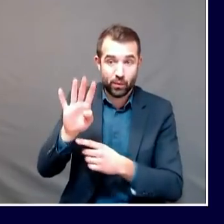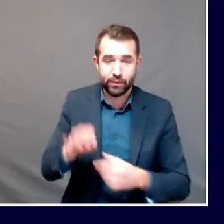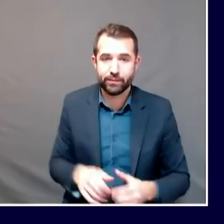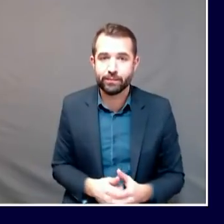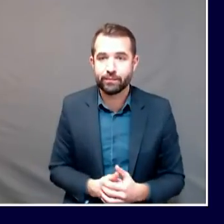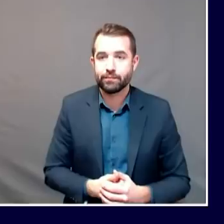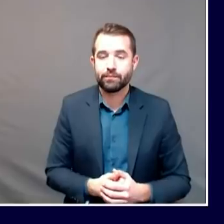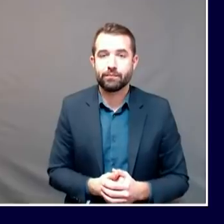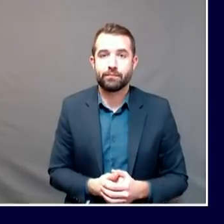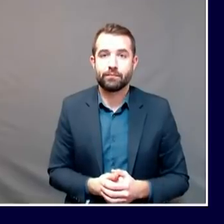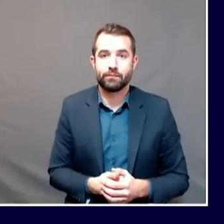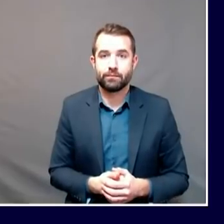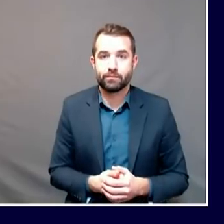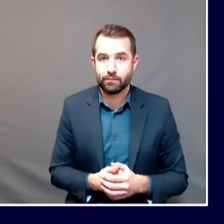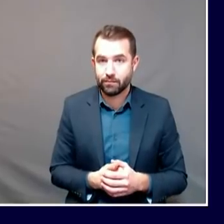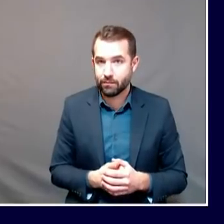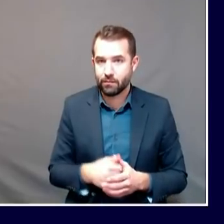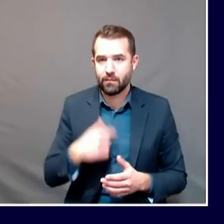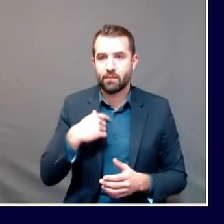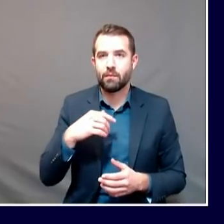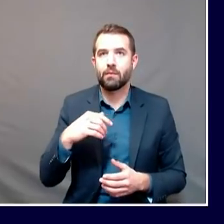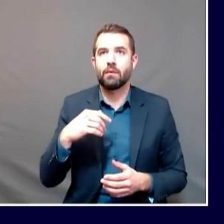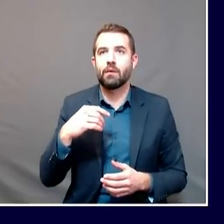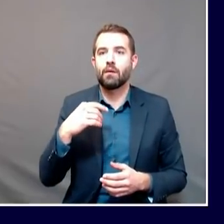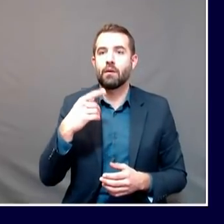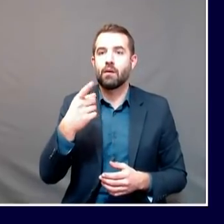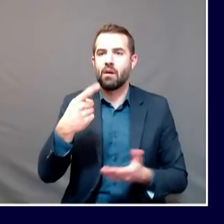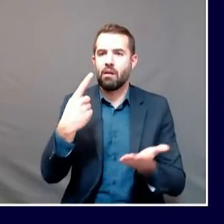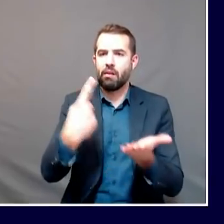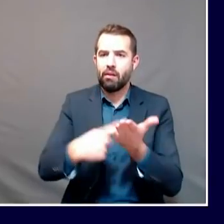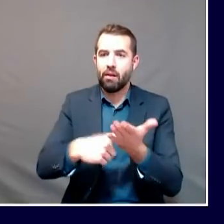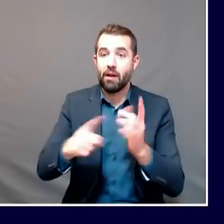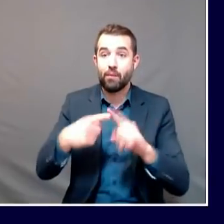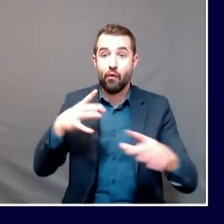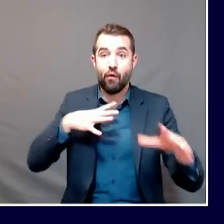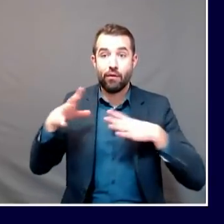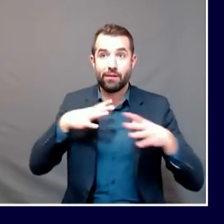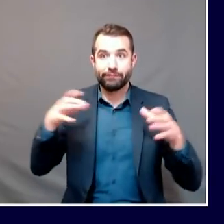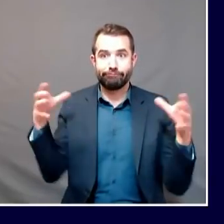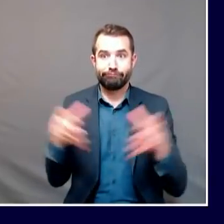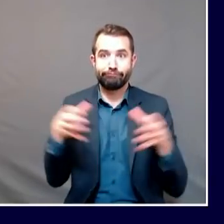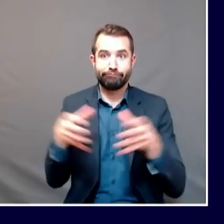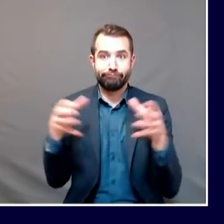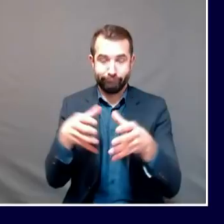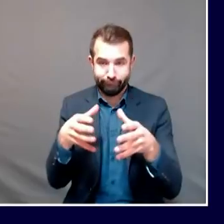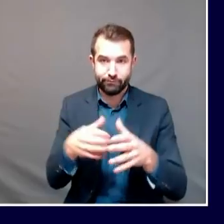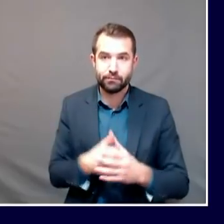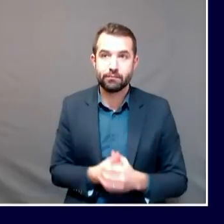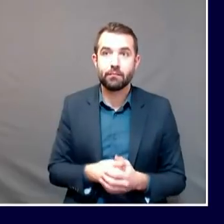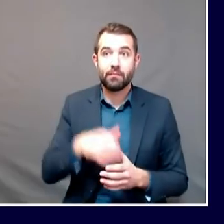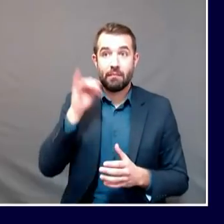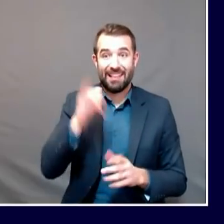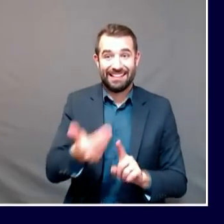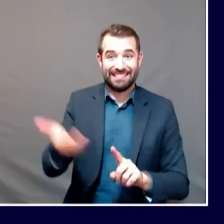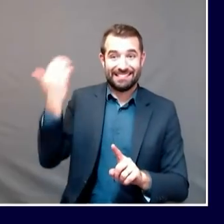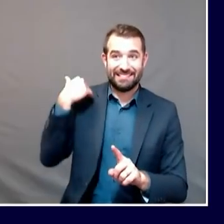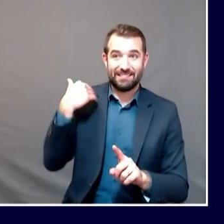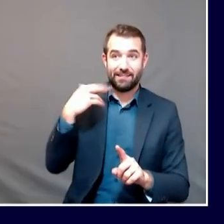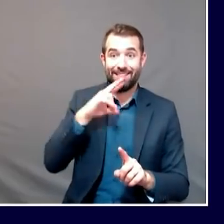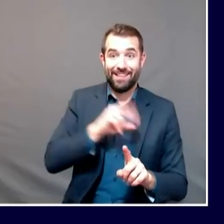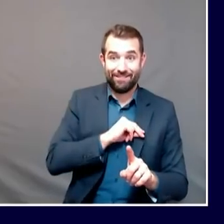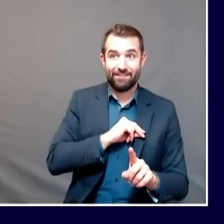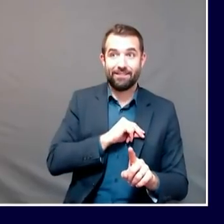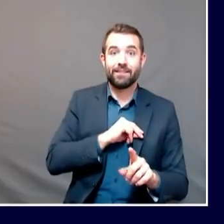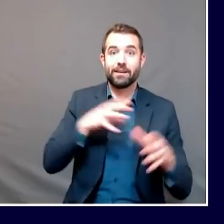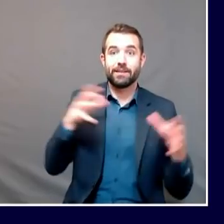I have, you've referred to holiday gatherings as being kind of the primary point of concern about the spread of coronavirus. Are there other scenarios in